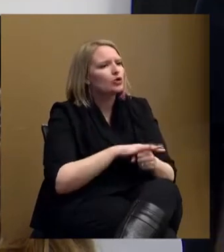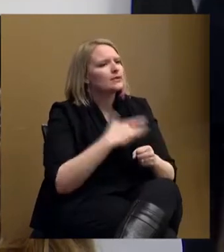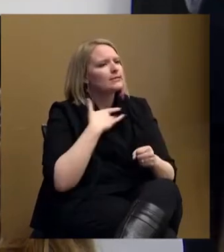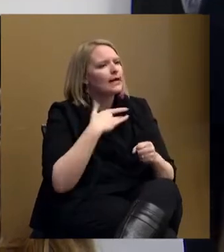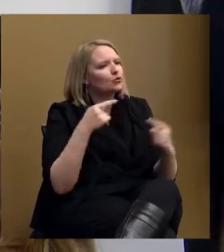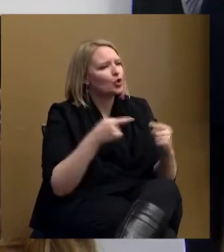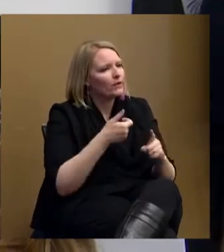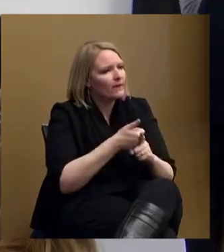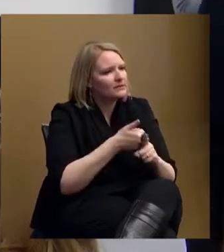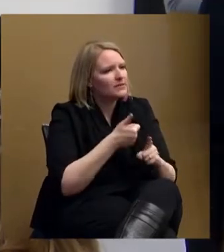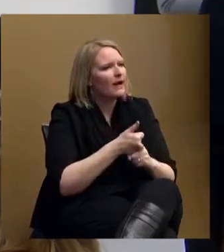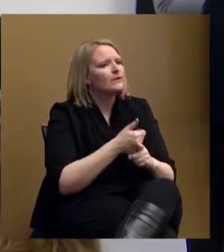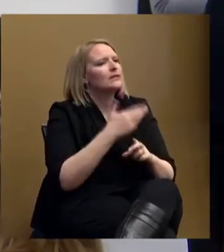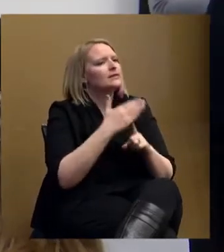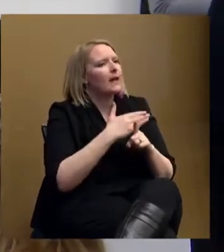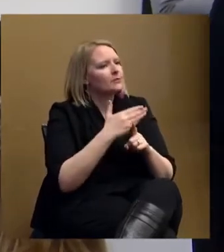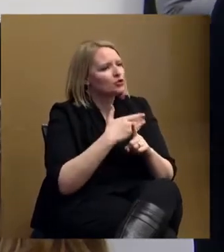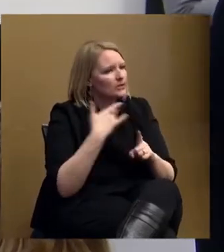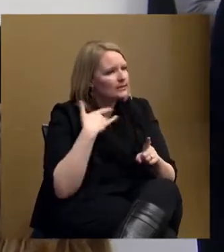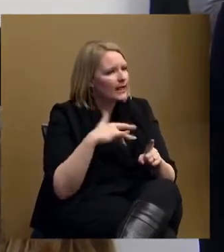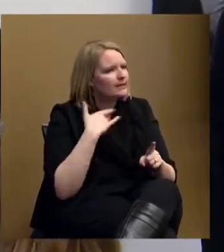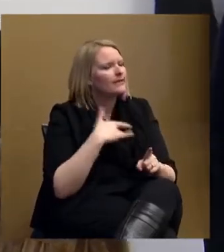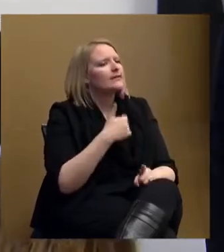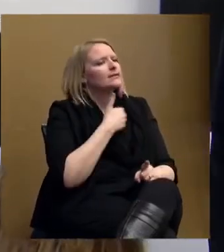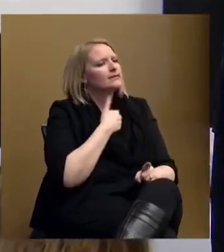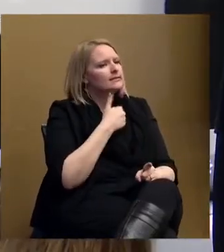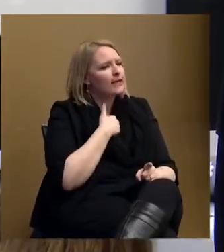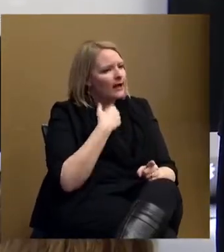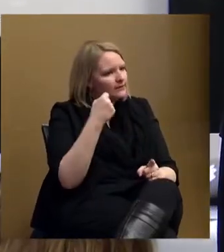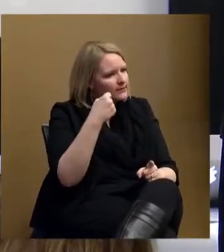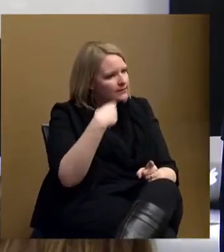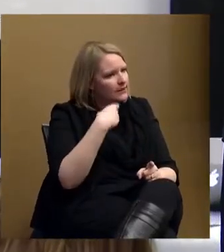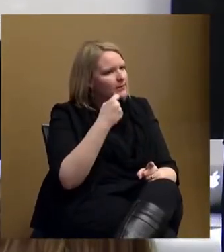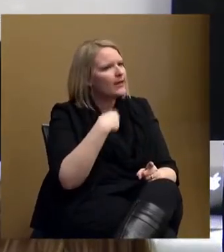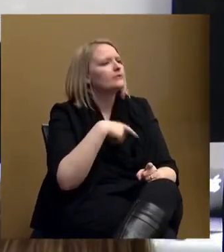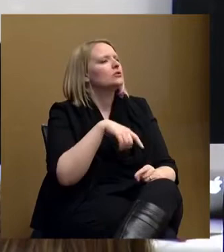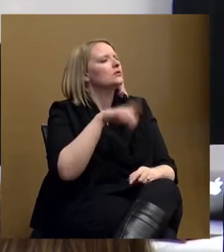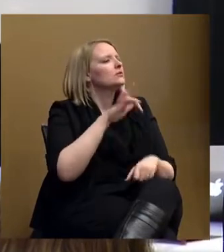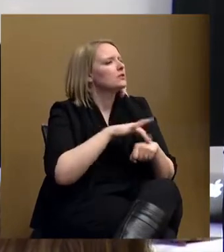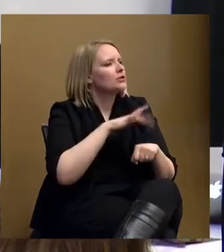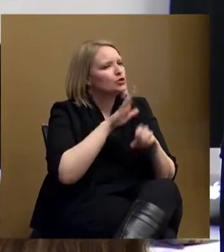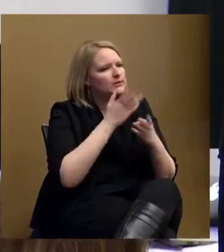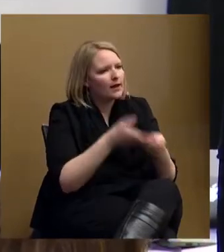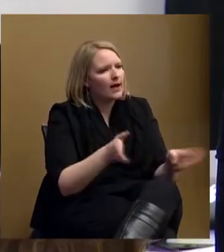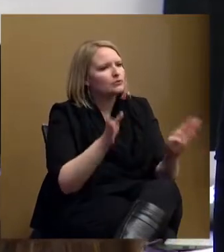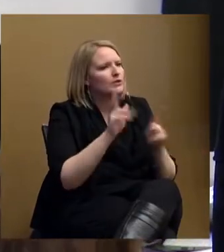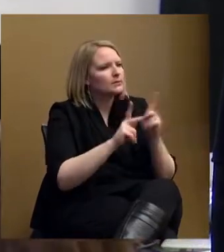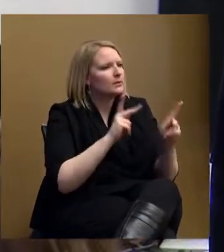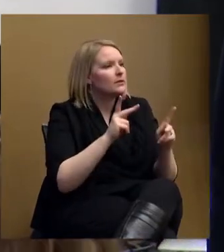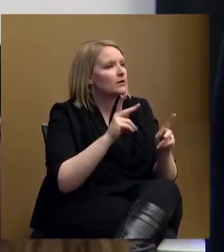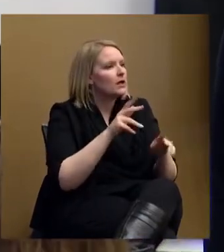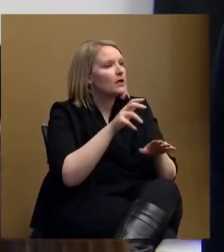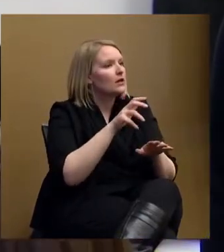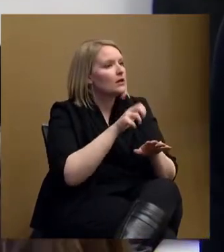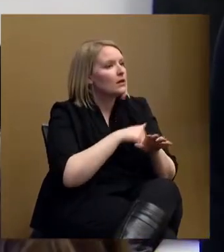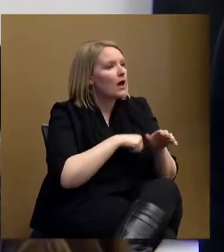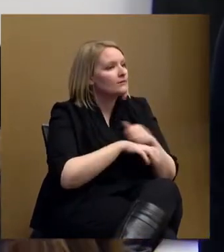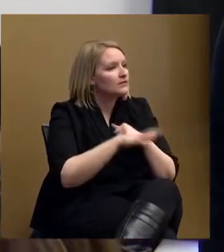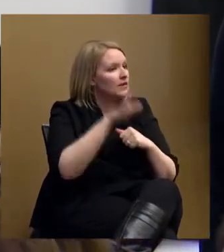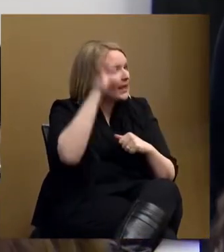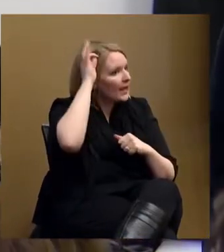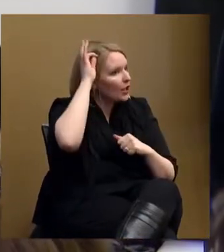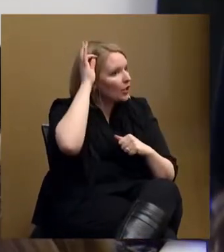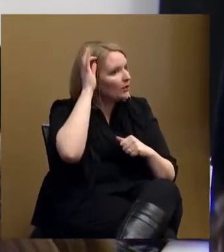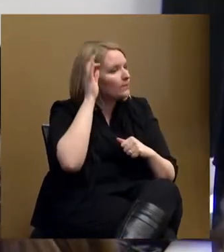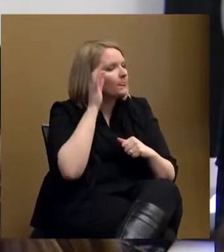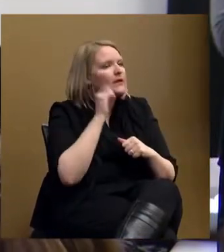self-injury, temperature sensitivity, self-stimulation, touches objects or people, gloves, hair, discomfort